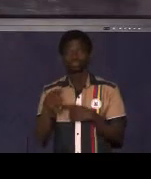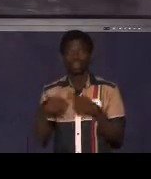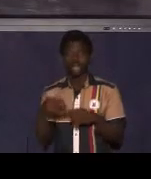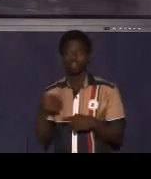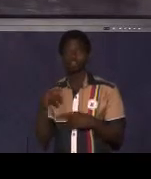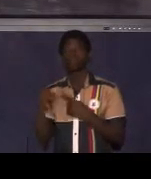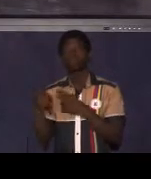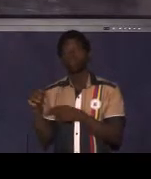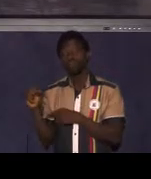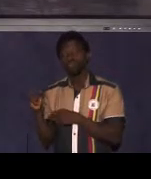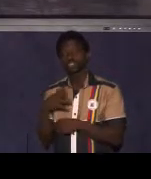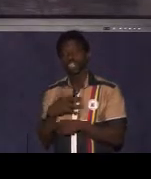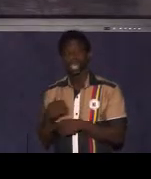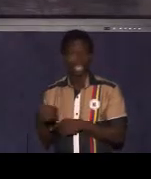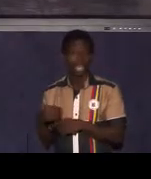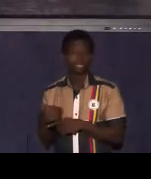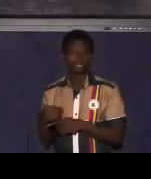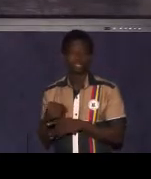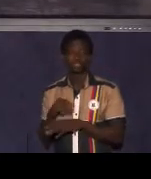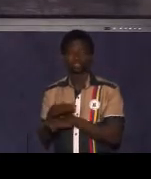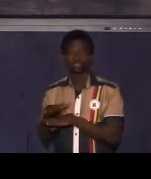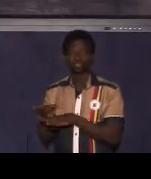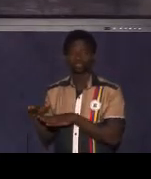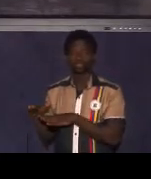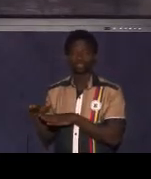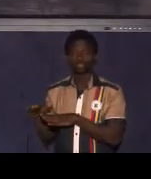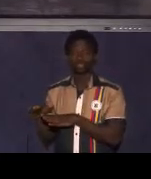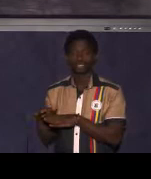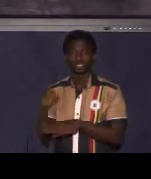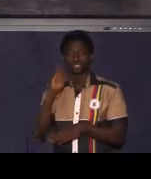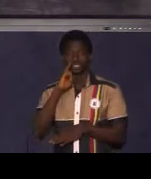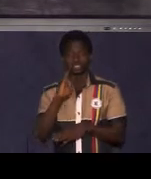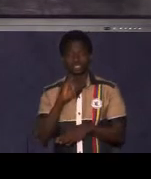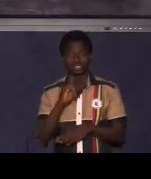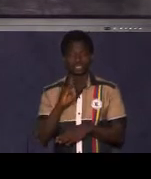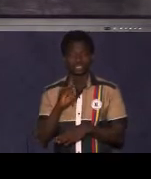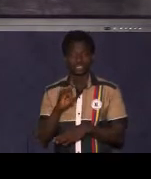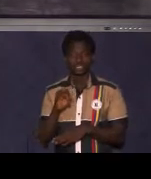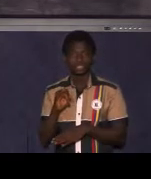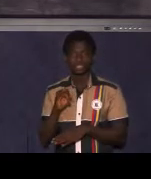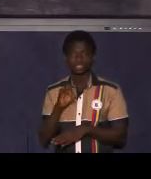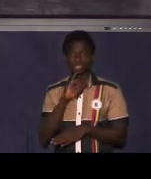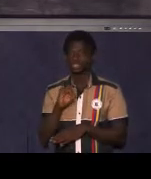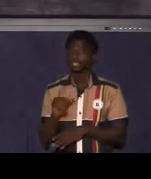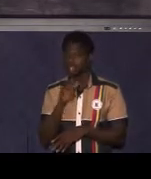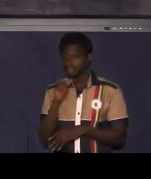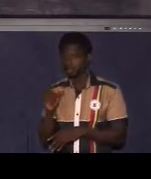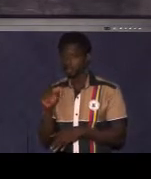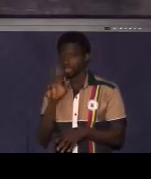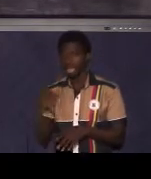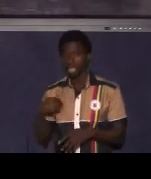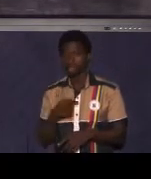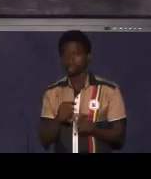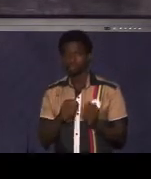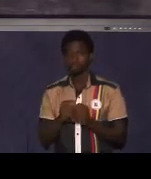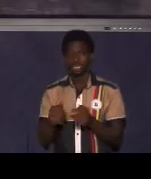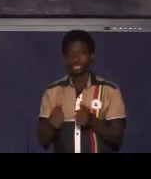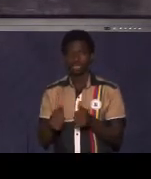So that's why you have goes and doesn't, is, isn't. Are we